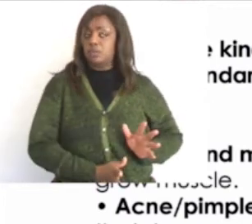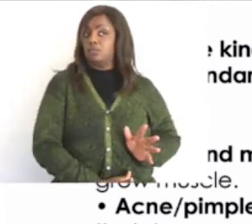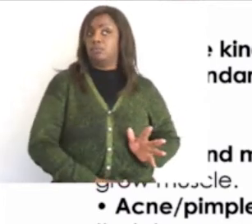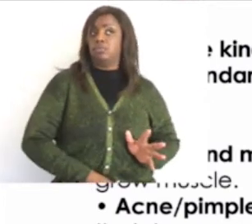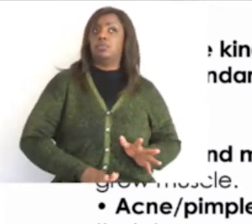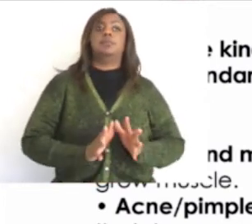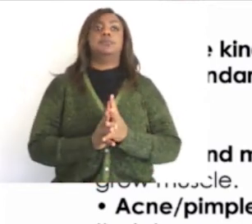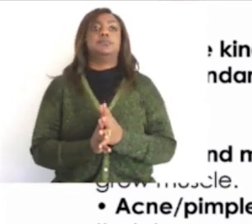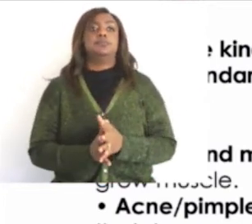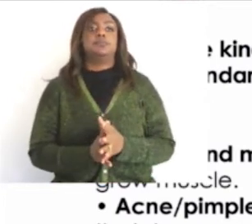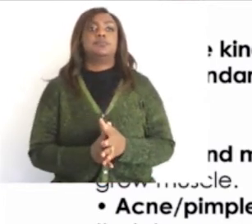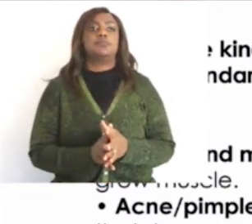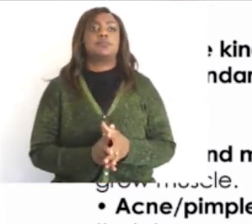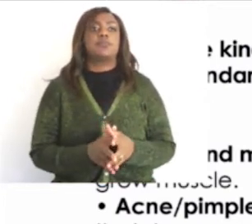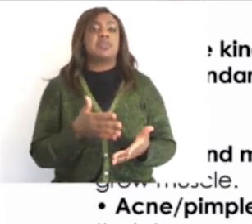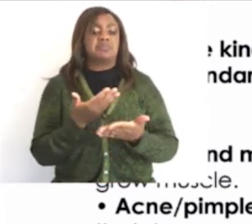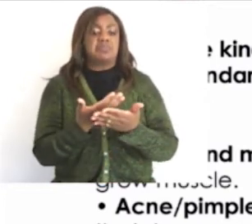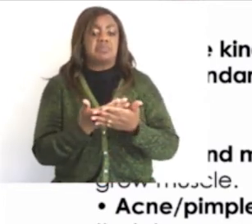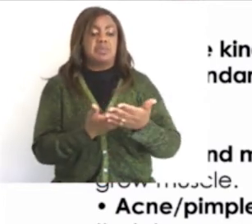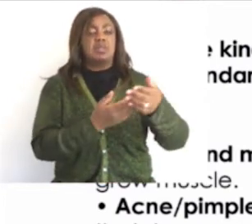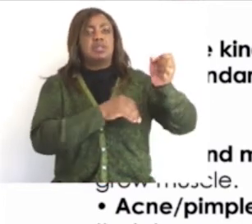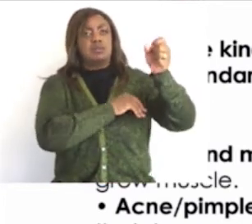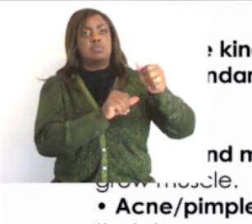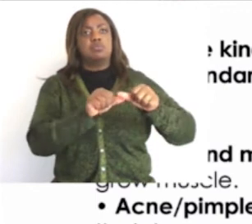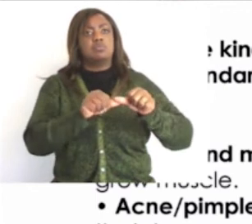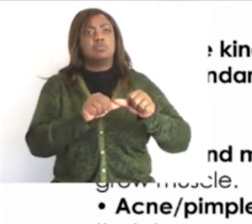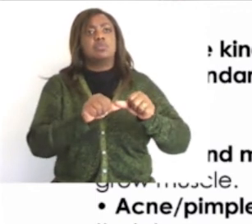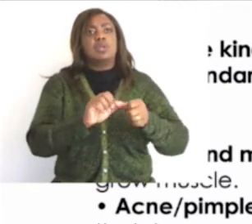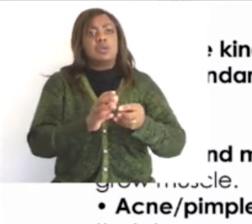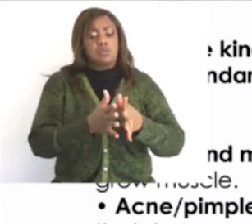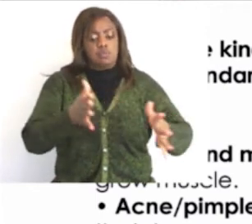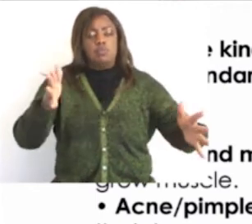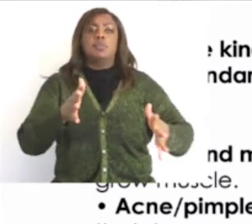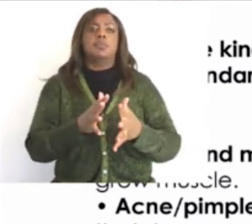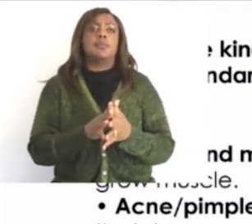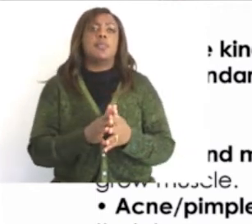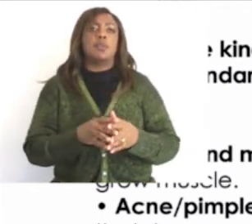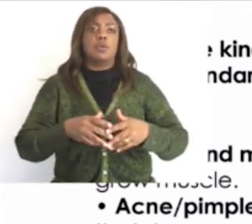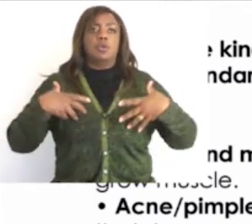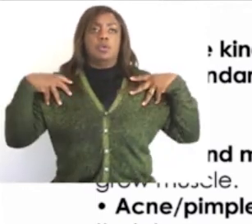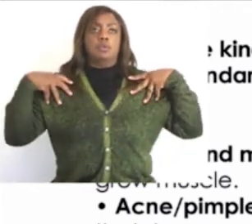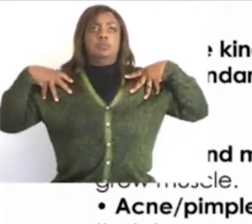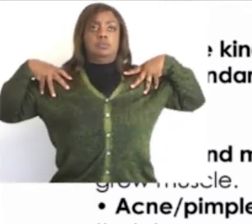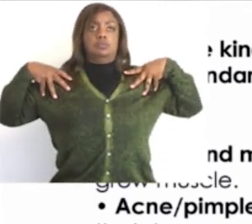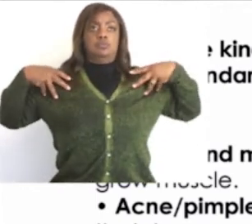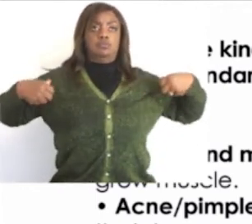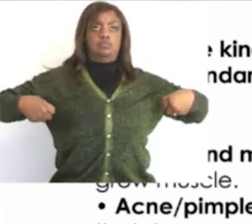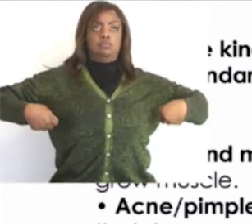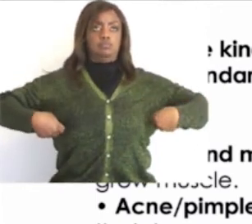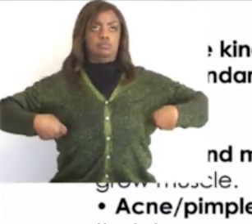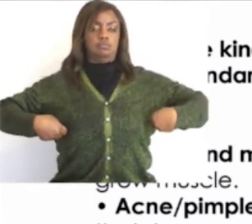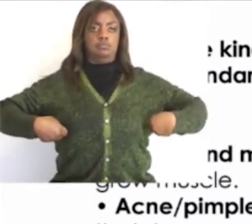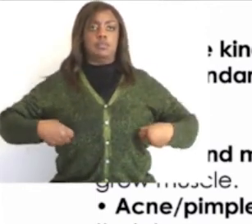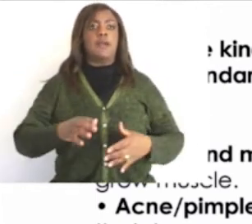arms. Sweating increases. Broadening of the shoulder due to the enlargement of muscles. Let's